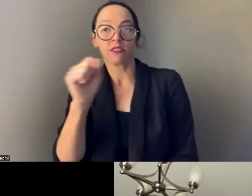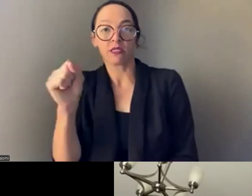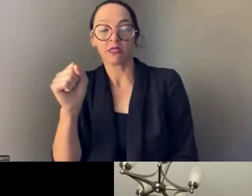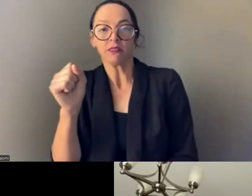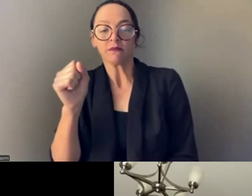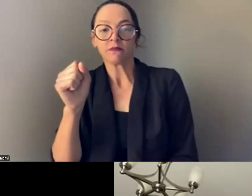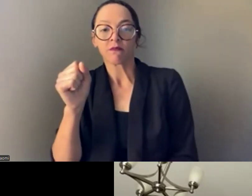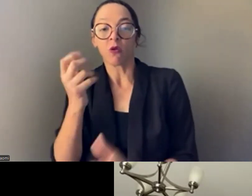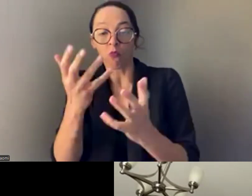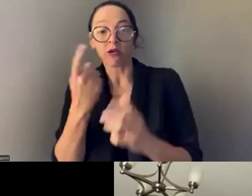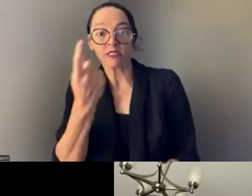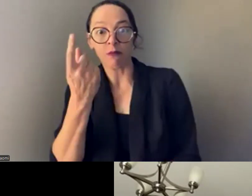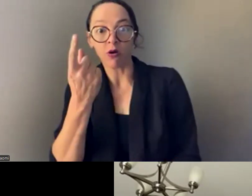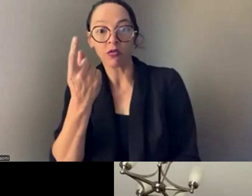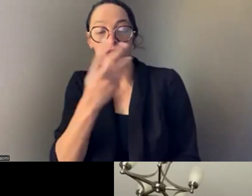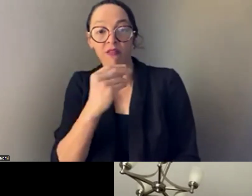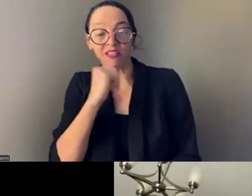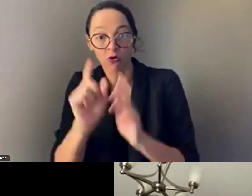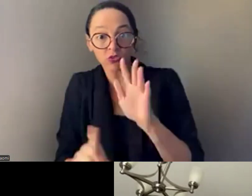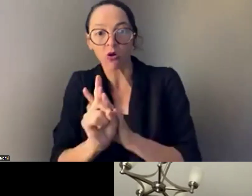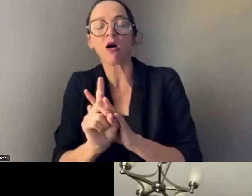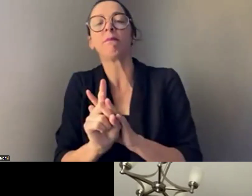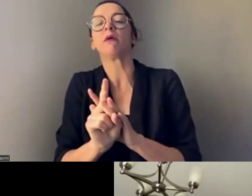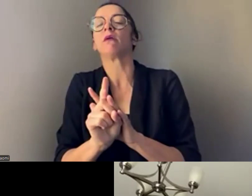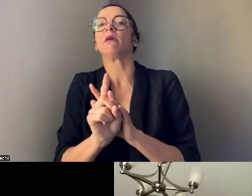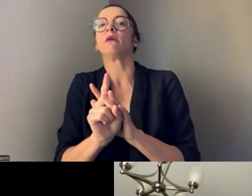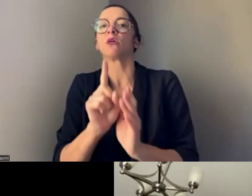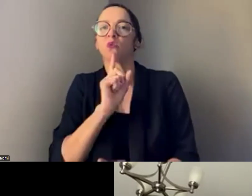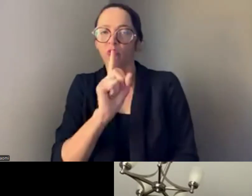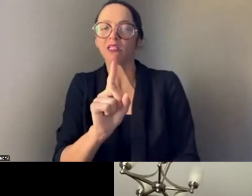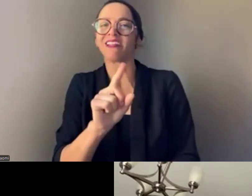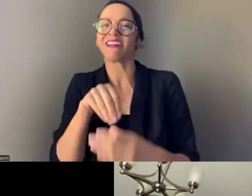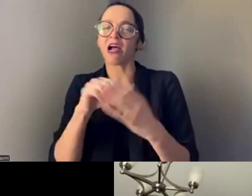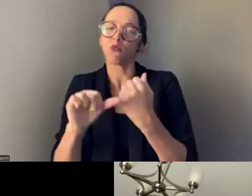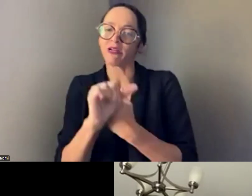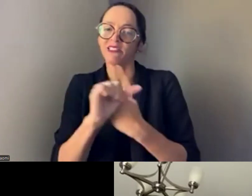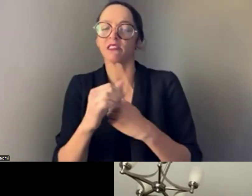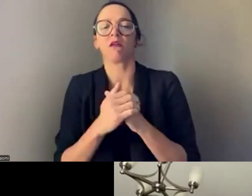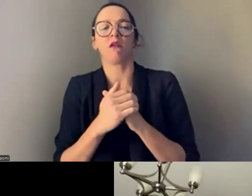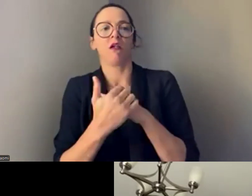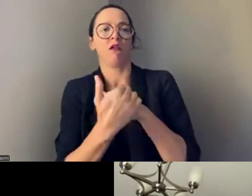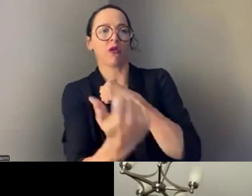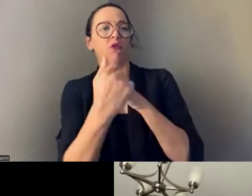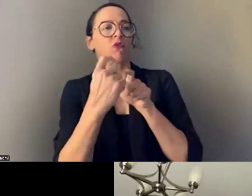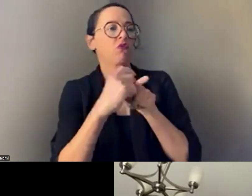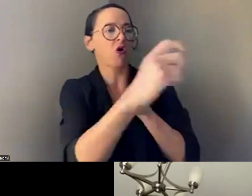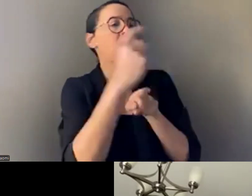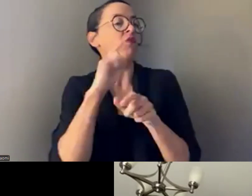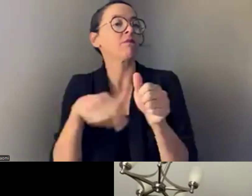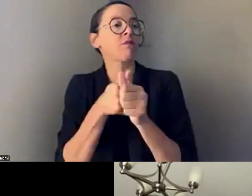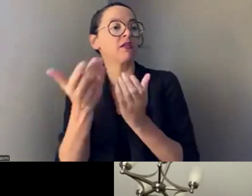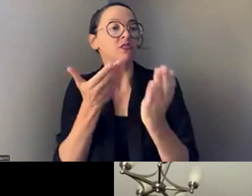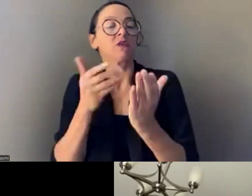up, are really at risk. They call for a backup service, and oftentimes there's no one